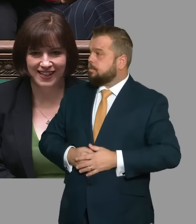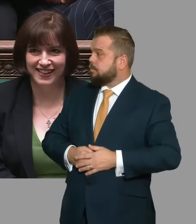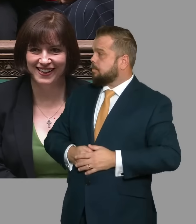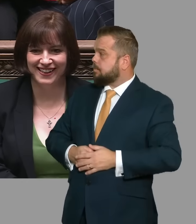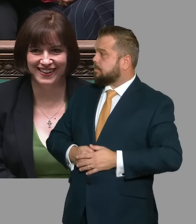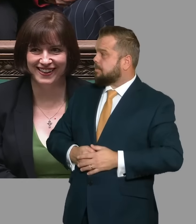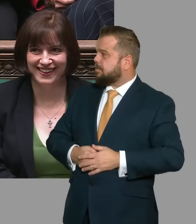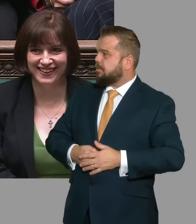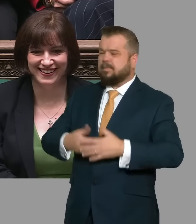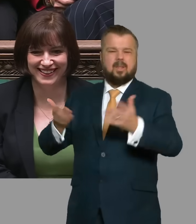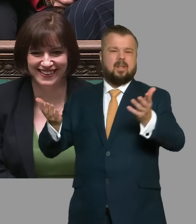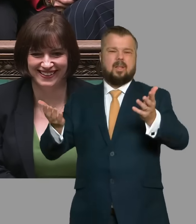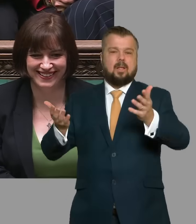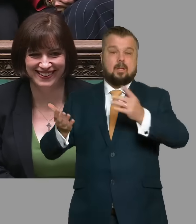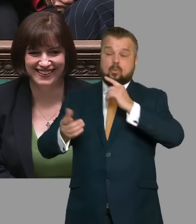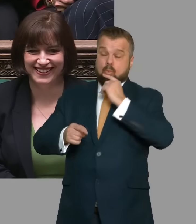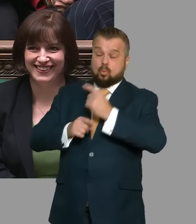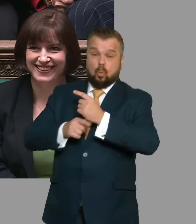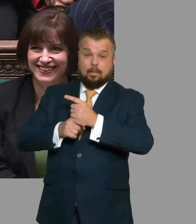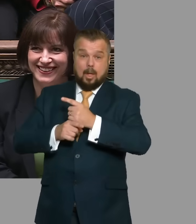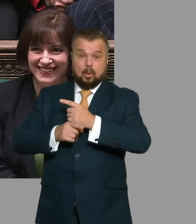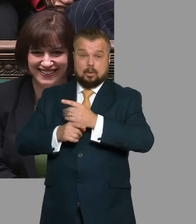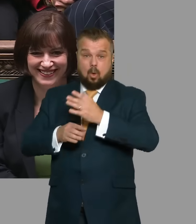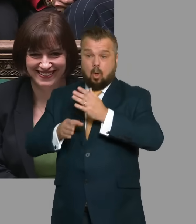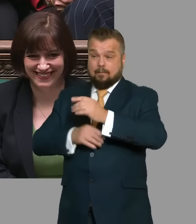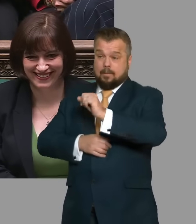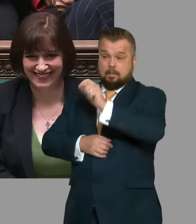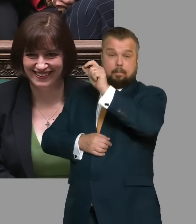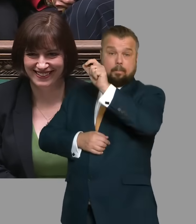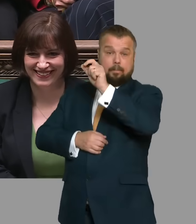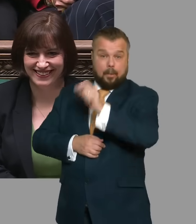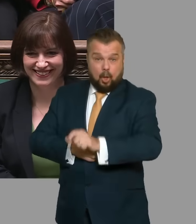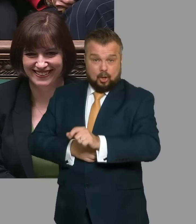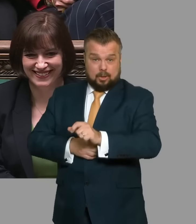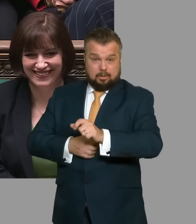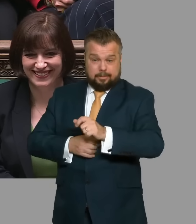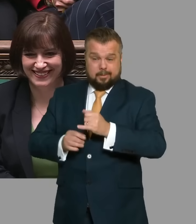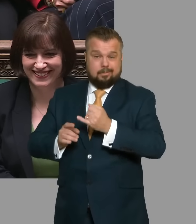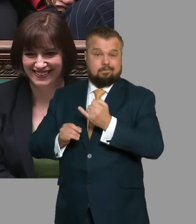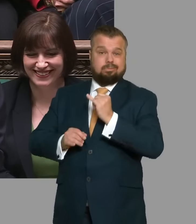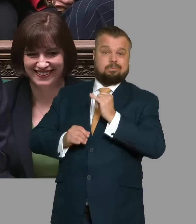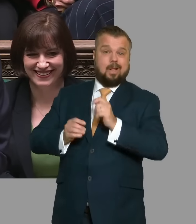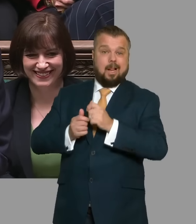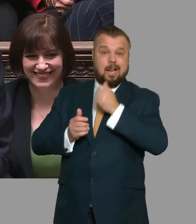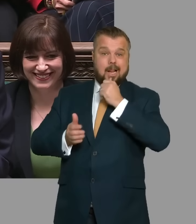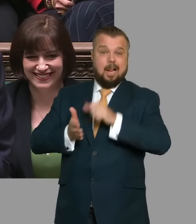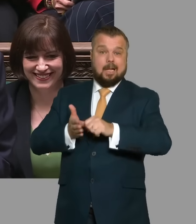do? Correct the typos and give it back to him?